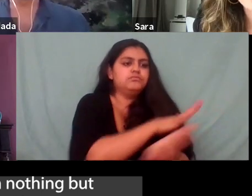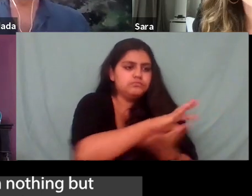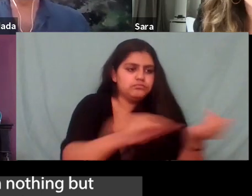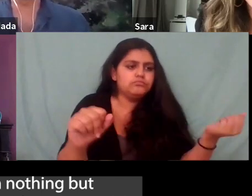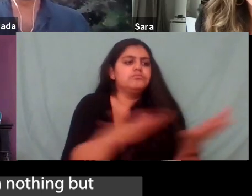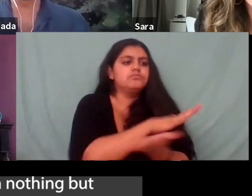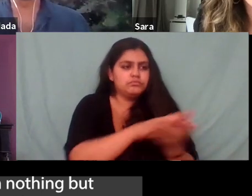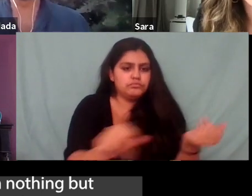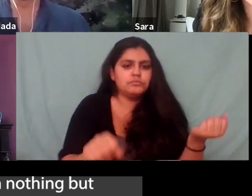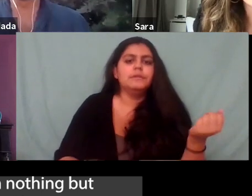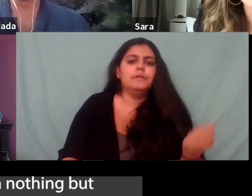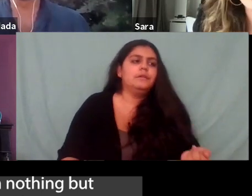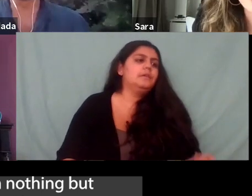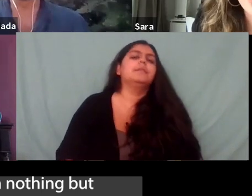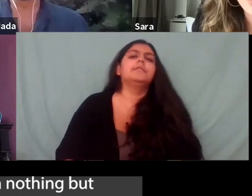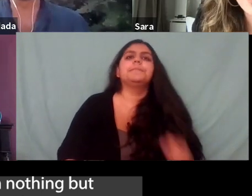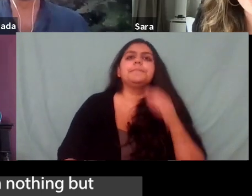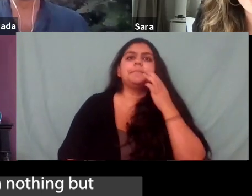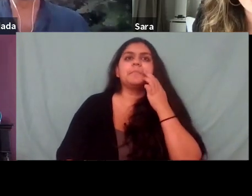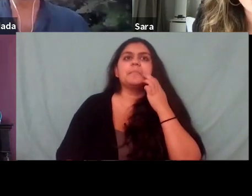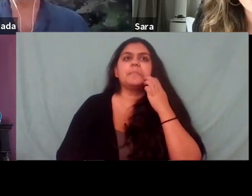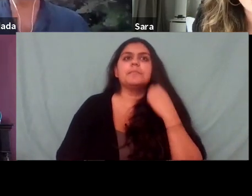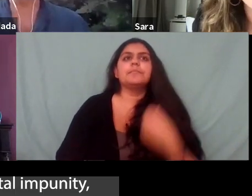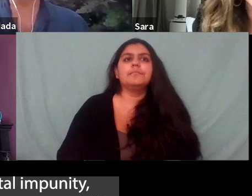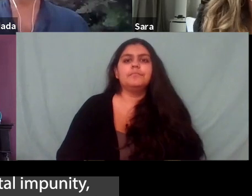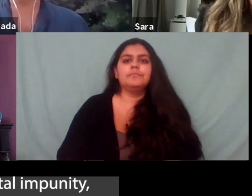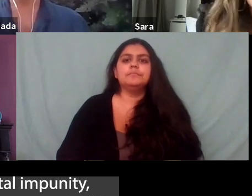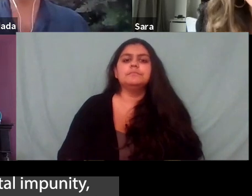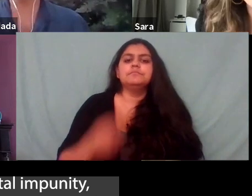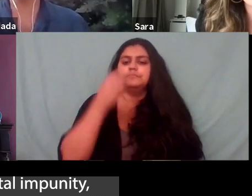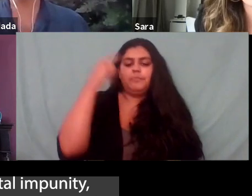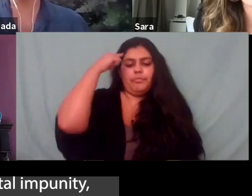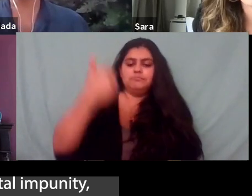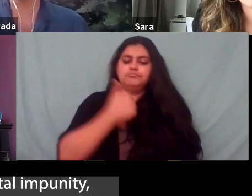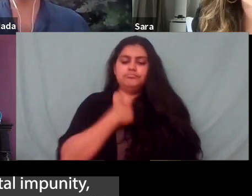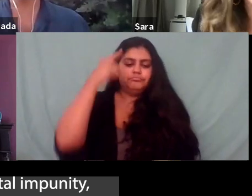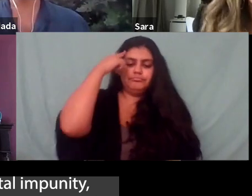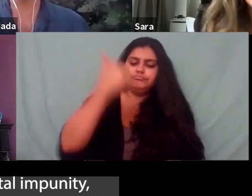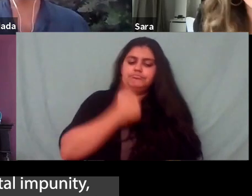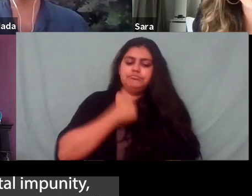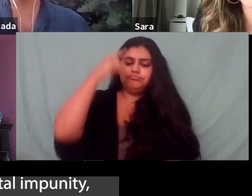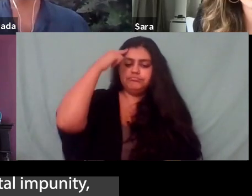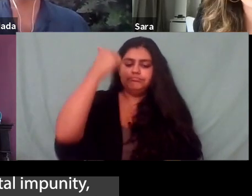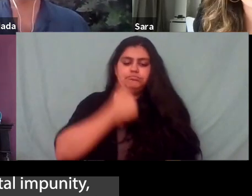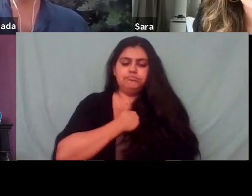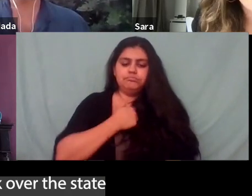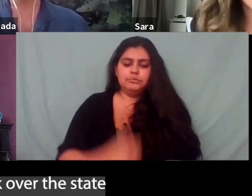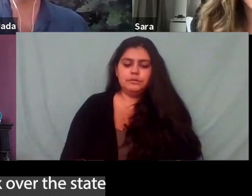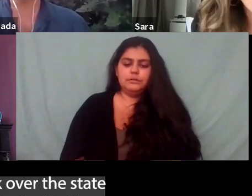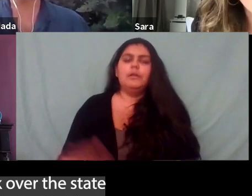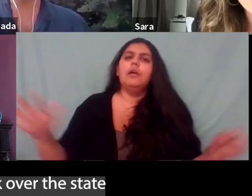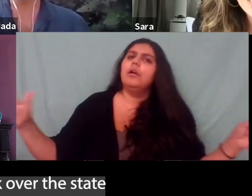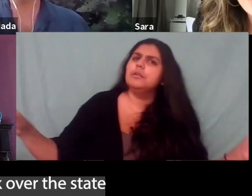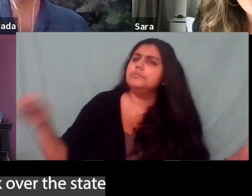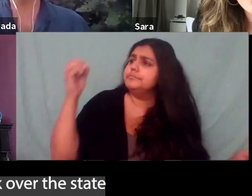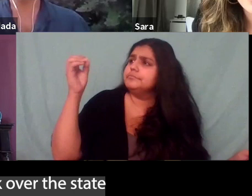but sectarian and self-serving policies with total impunity, complete unaccountability. They took